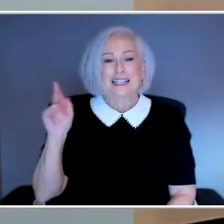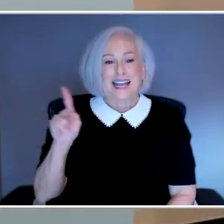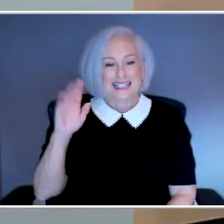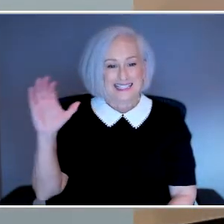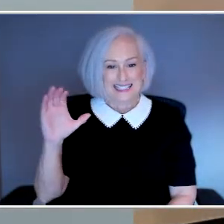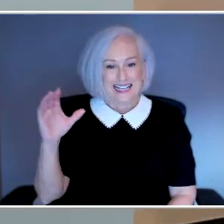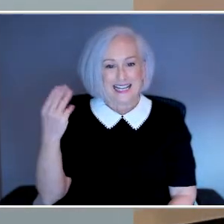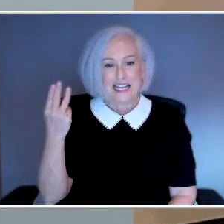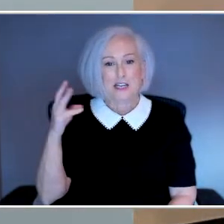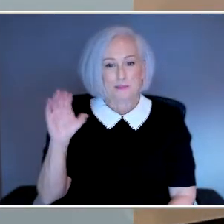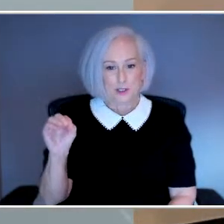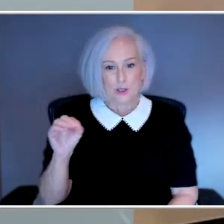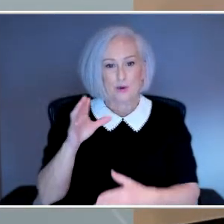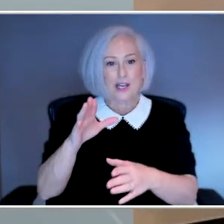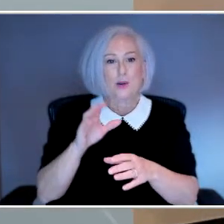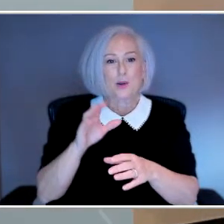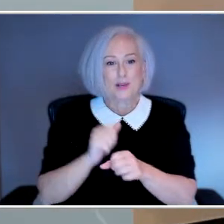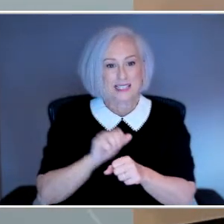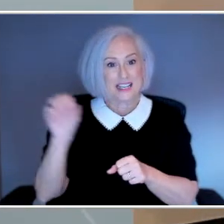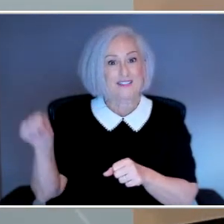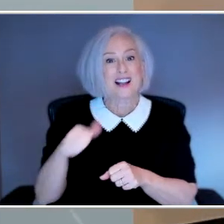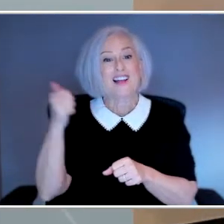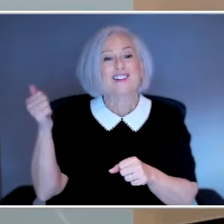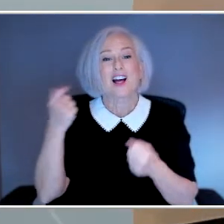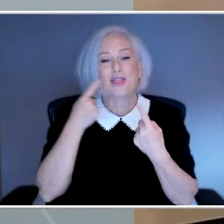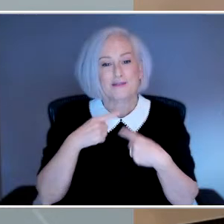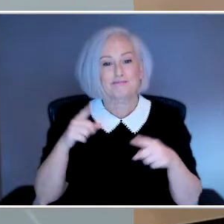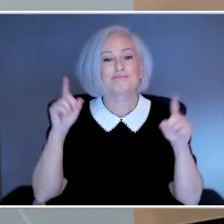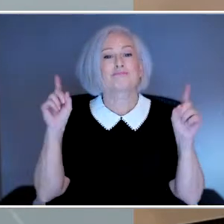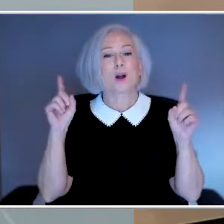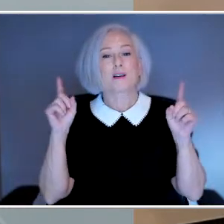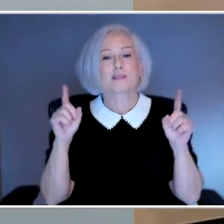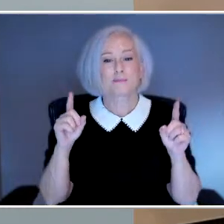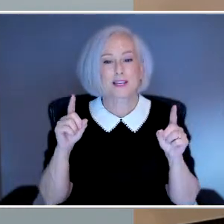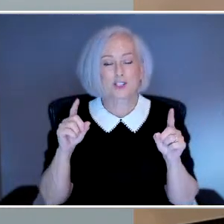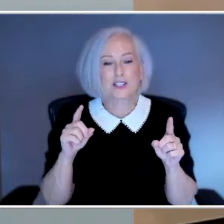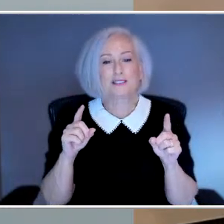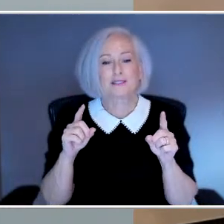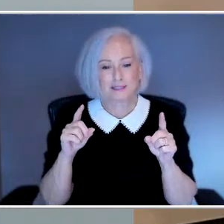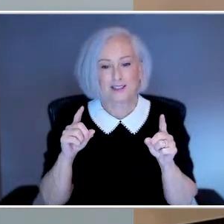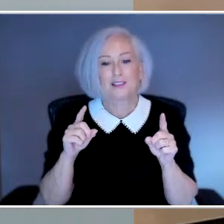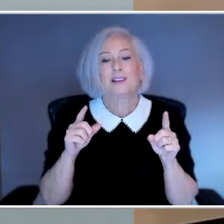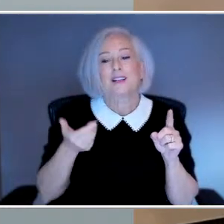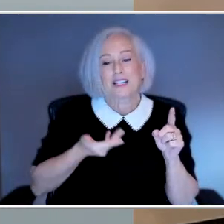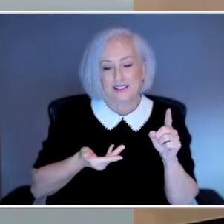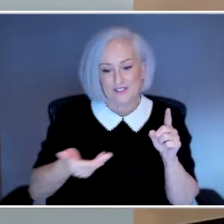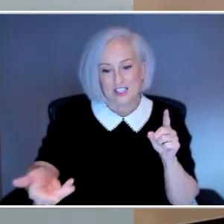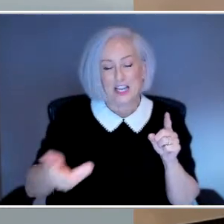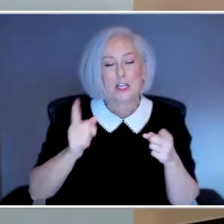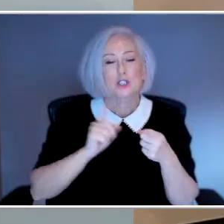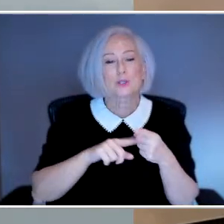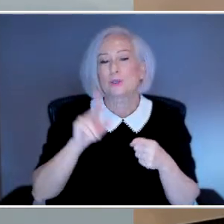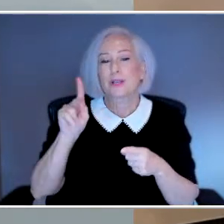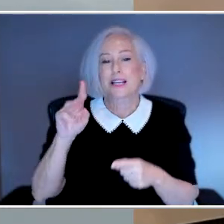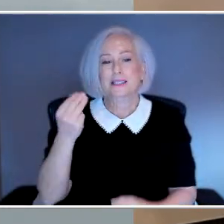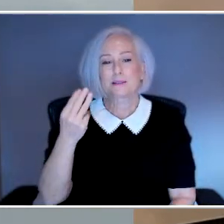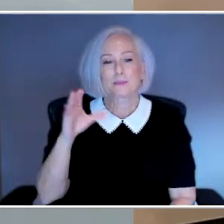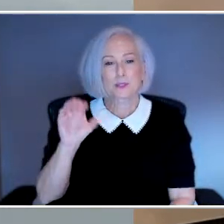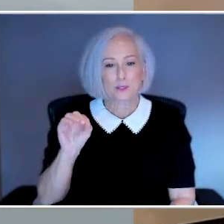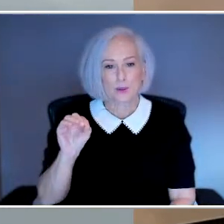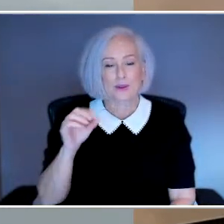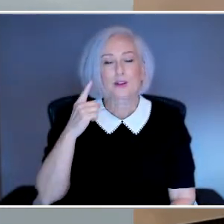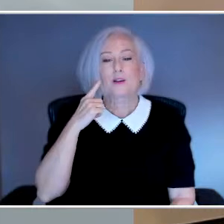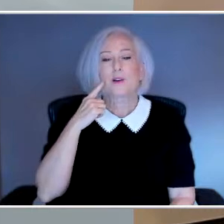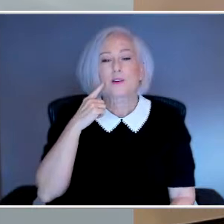had got another proclamation for that, and we got invited to Kansas City, Missouri for the municipal from Chris